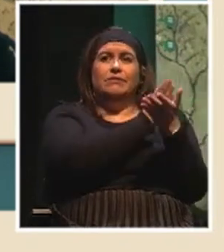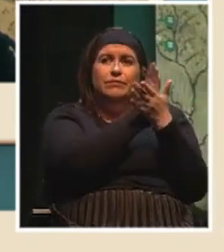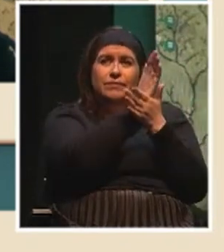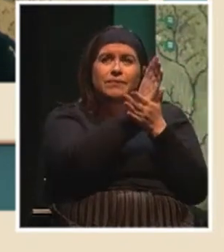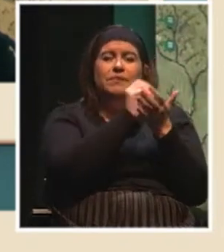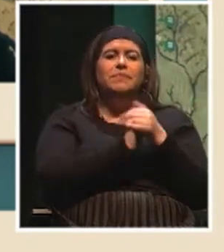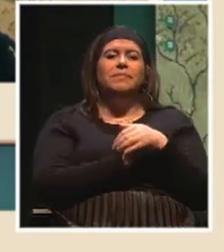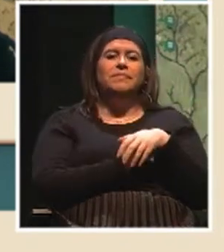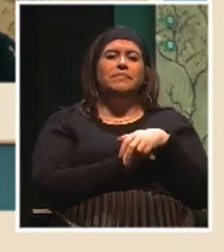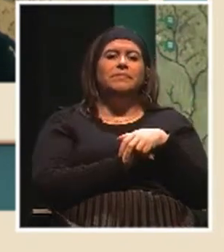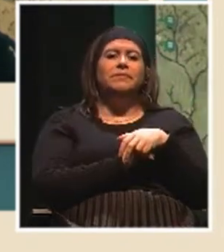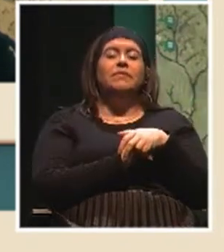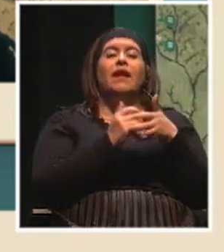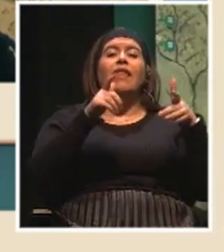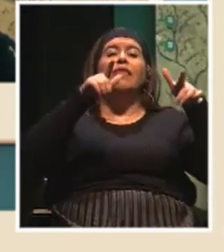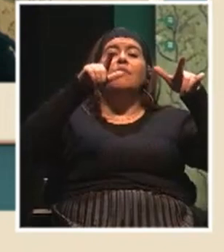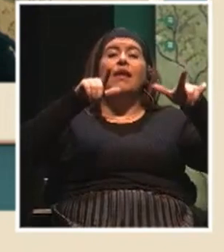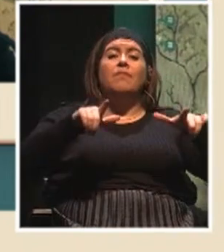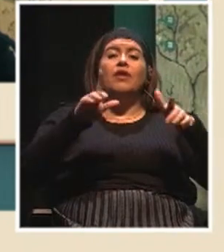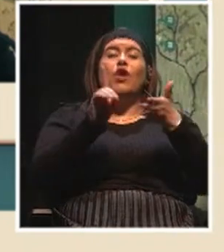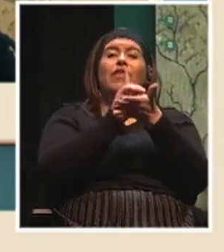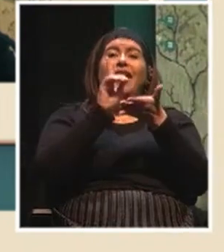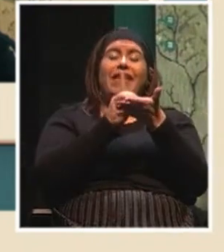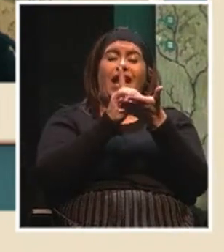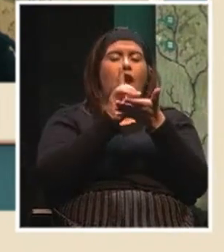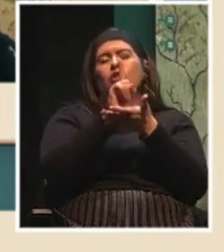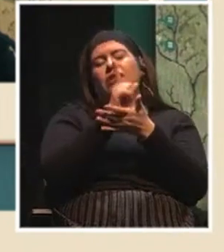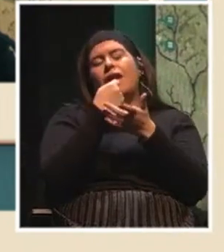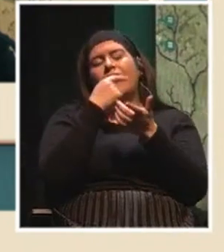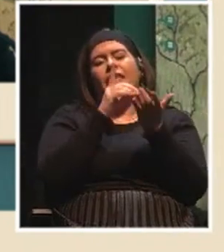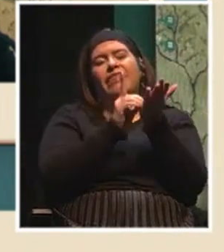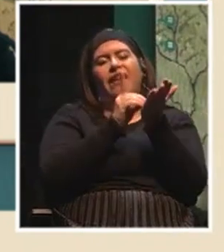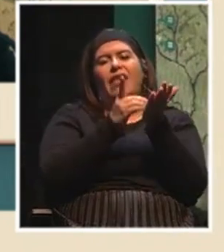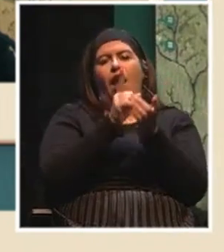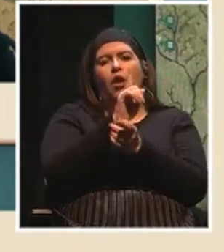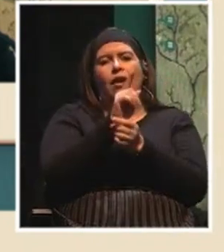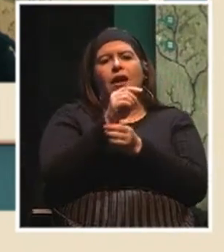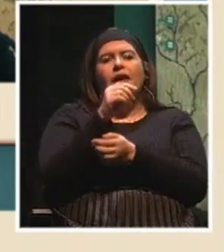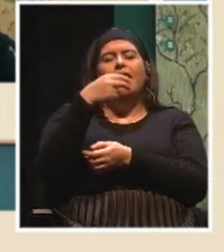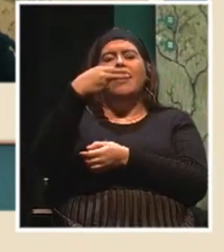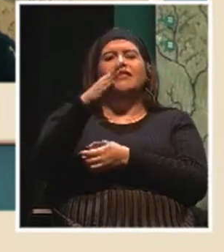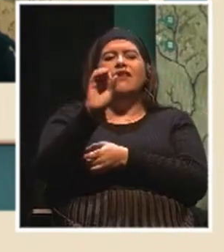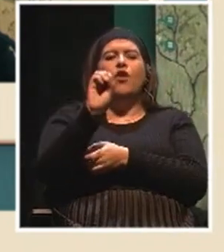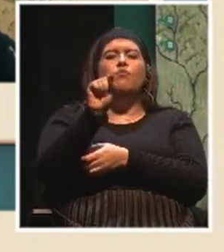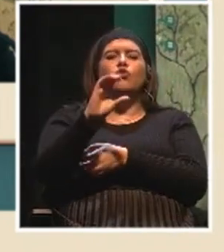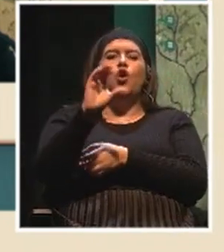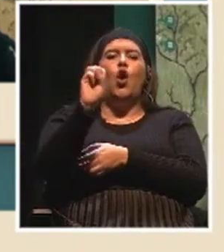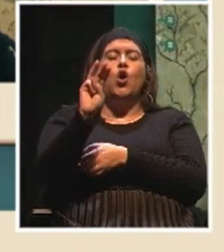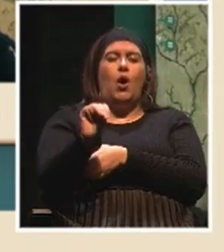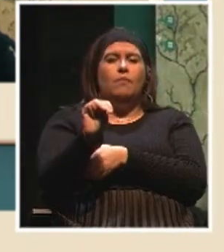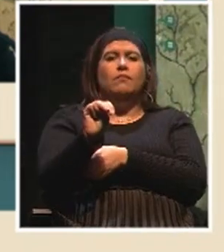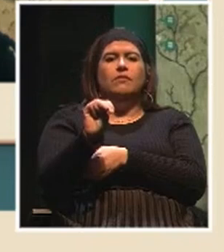the digital department, first of all, it wasn't called the digital department, it was HBO.com. It was just the name of the website.